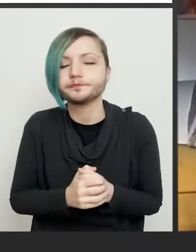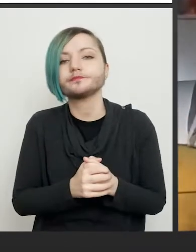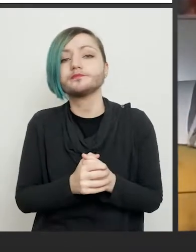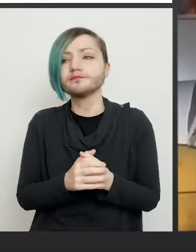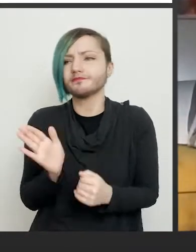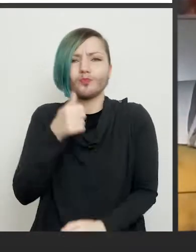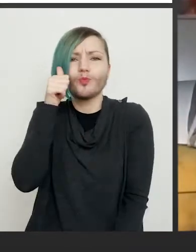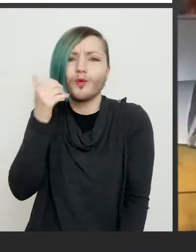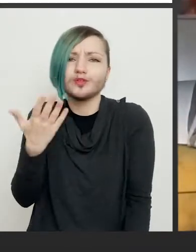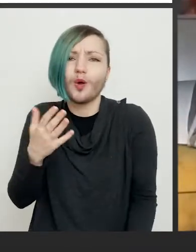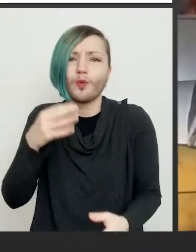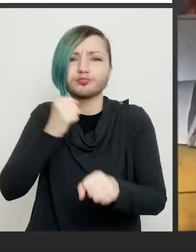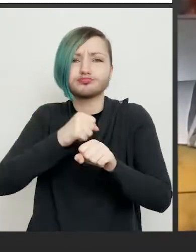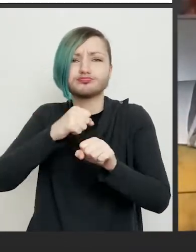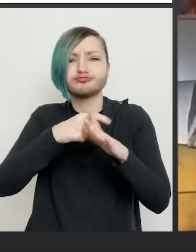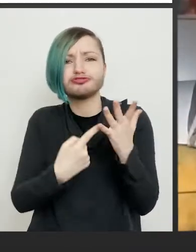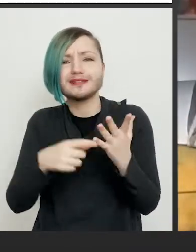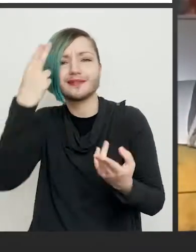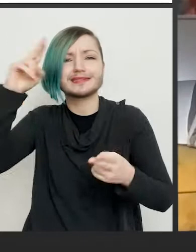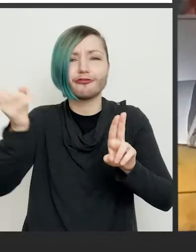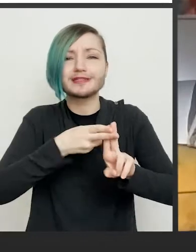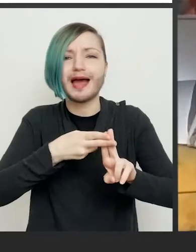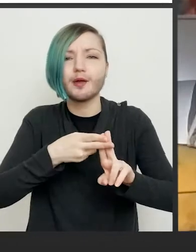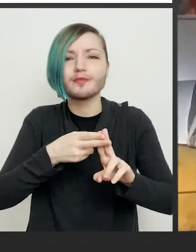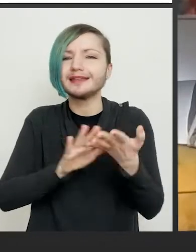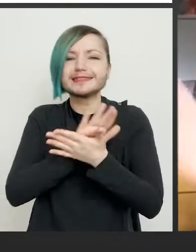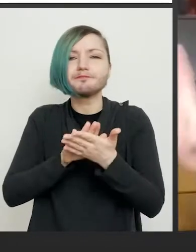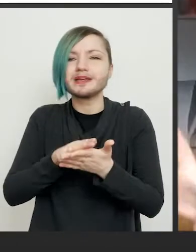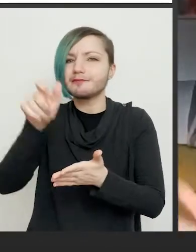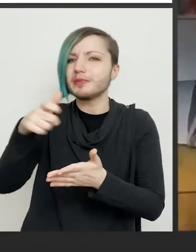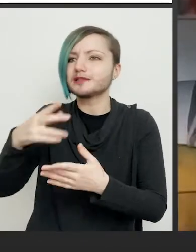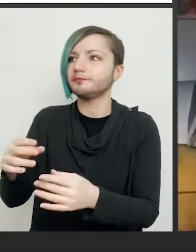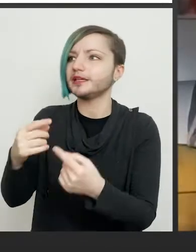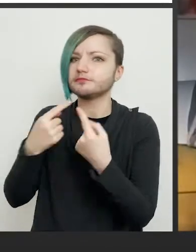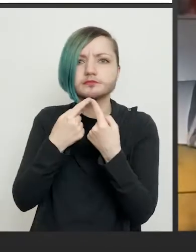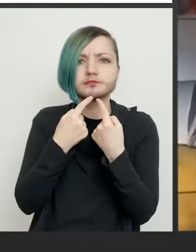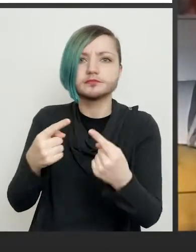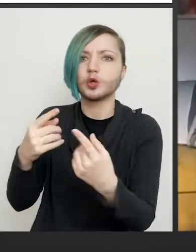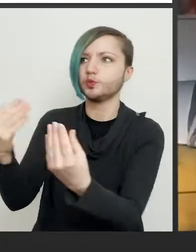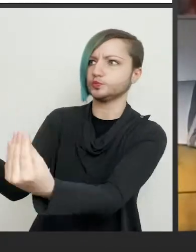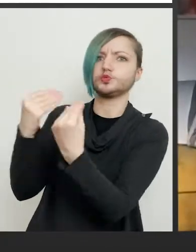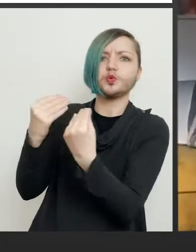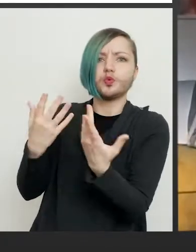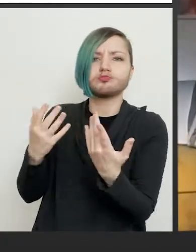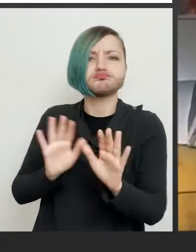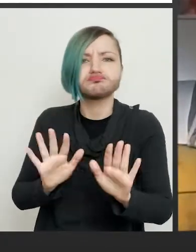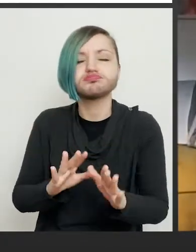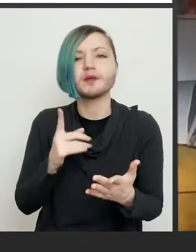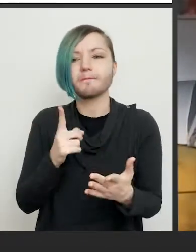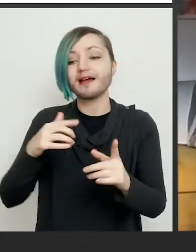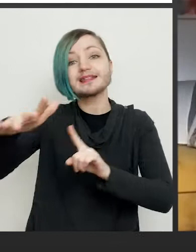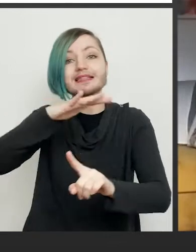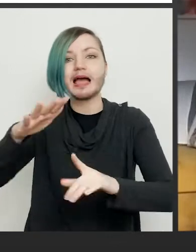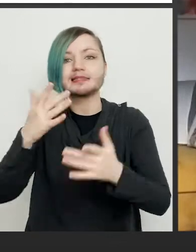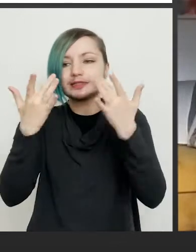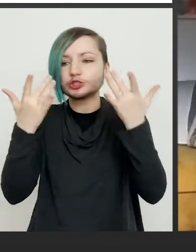been acquainted with gender stereotypes. It's not necessarily something someone has taught us or said explicitly. It's just something that appears in